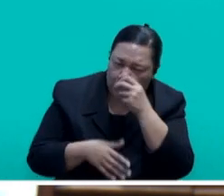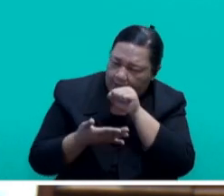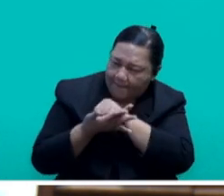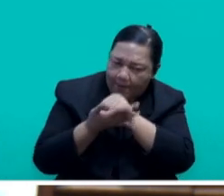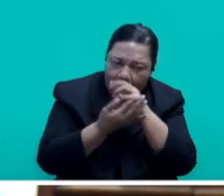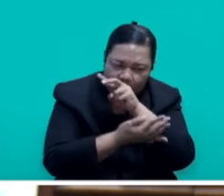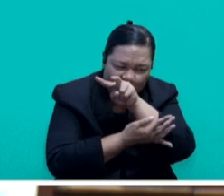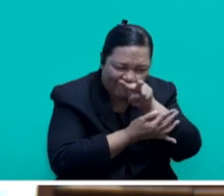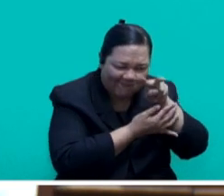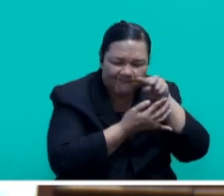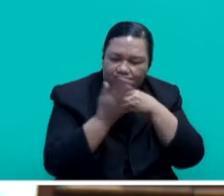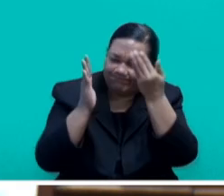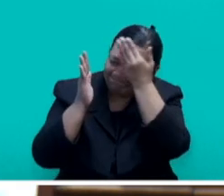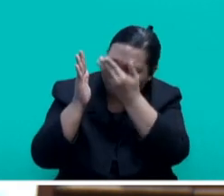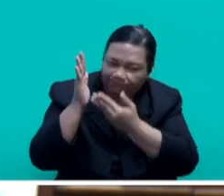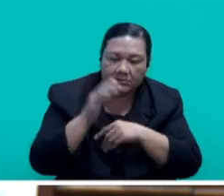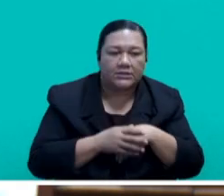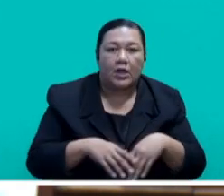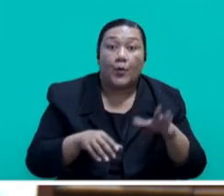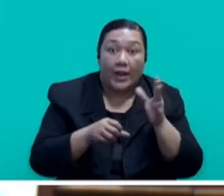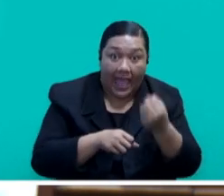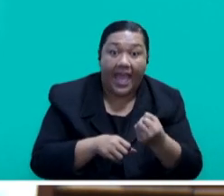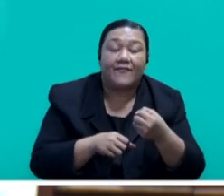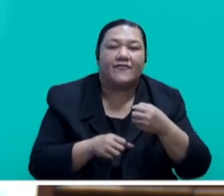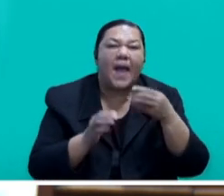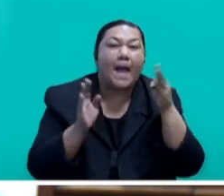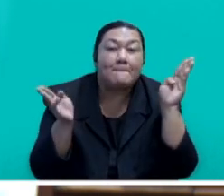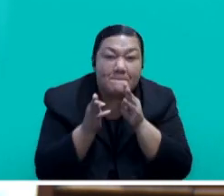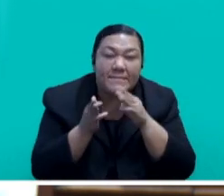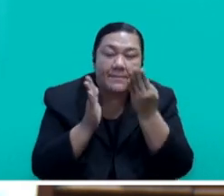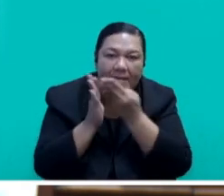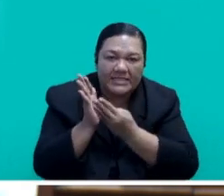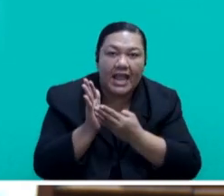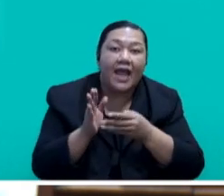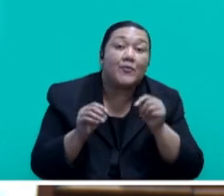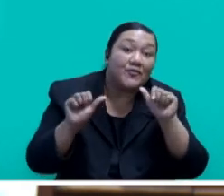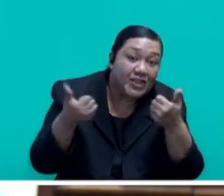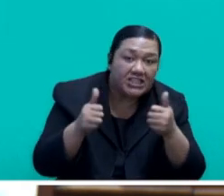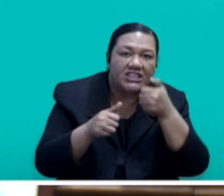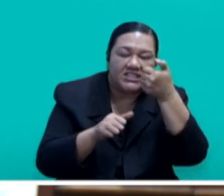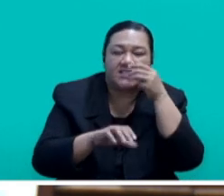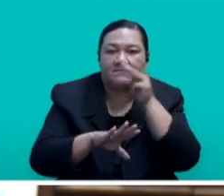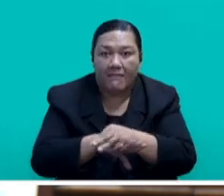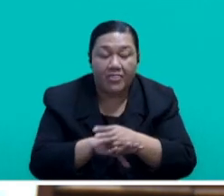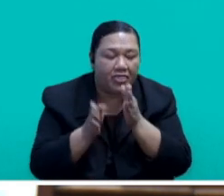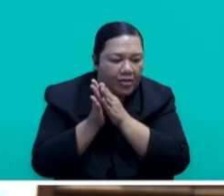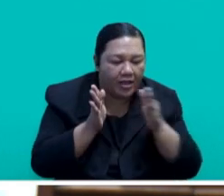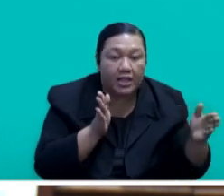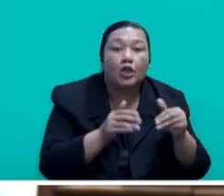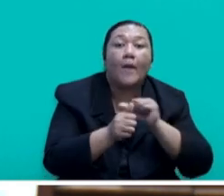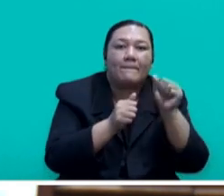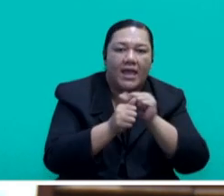will consider the possibility of having a mini budget after 6 months to ensure better realignment in the preparation for